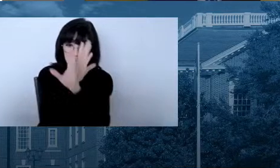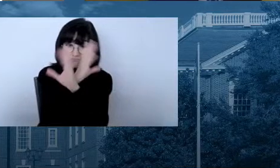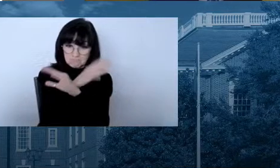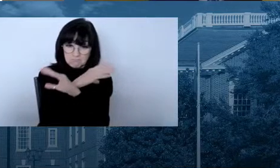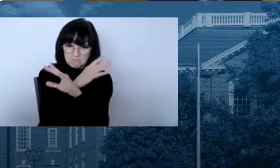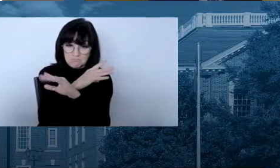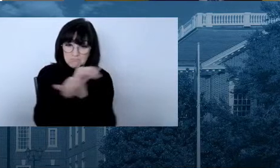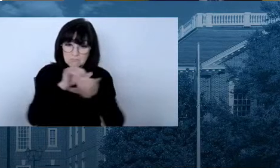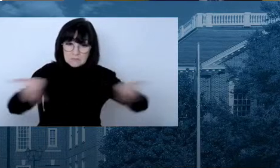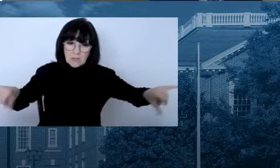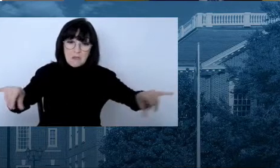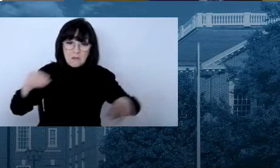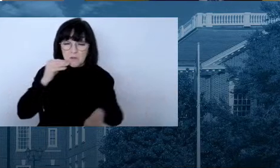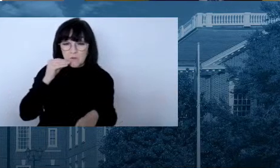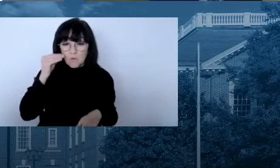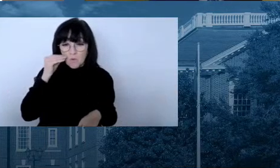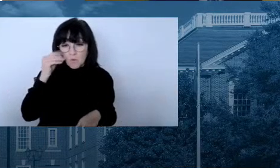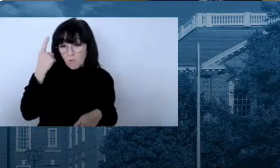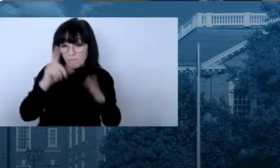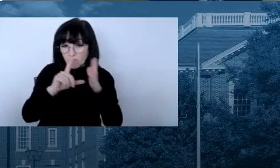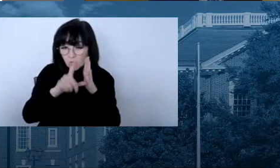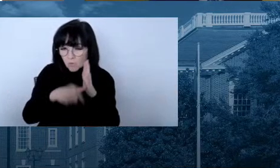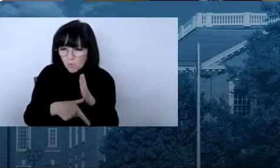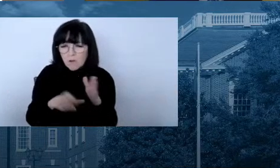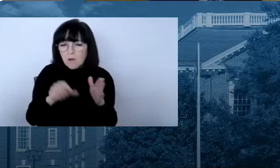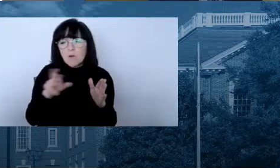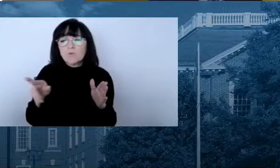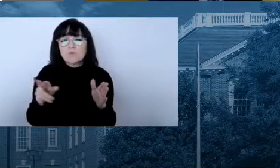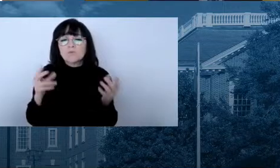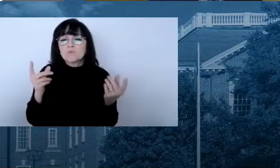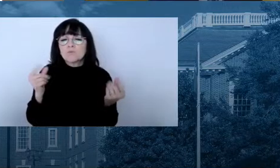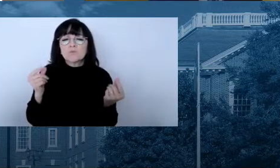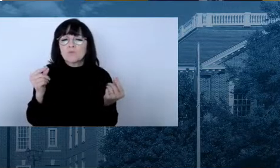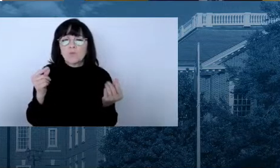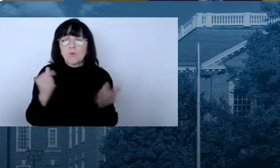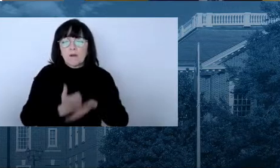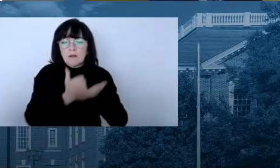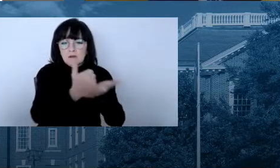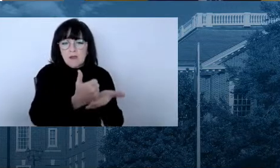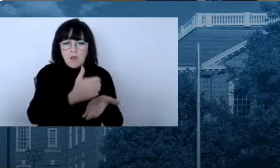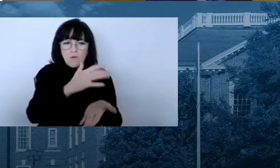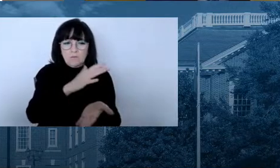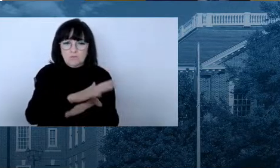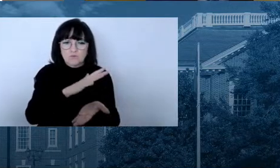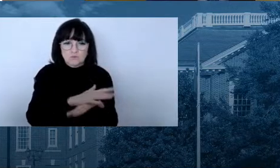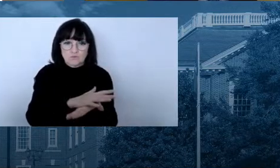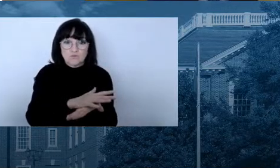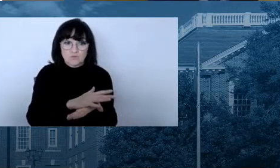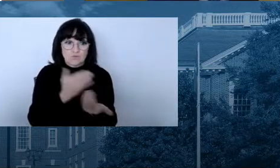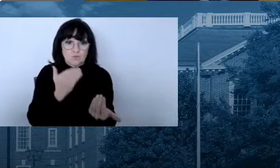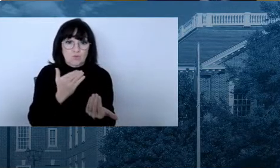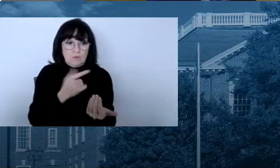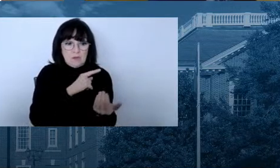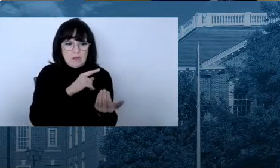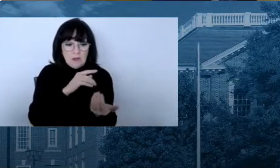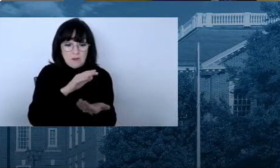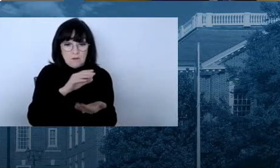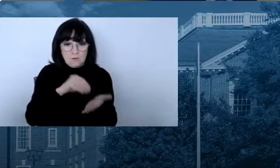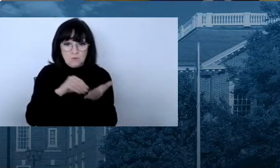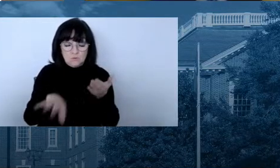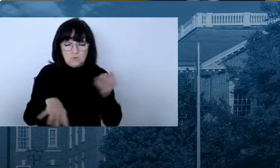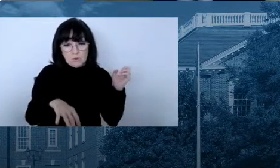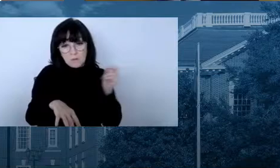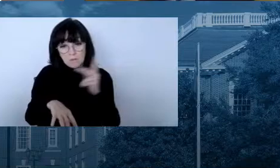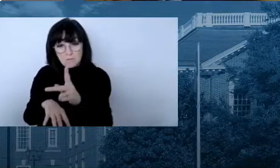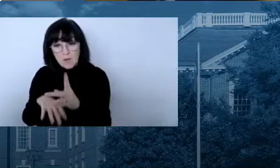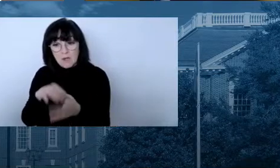or what resources will be there for schools as they come back during this pretty big surge? Yeah, so you've